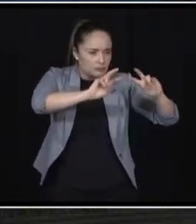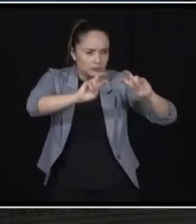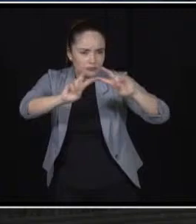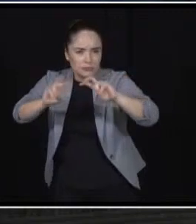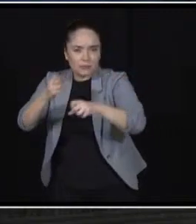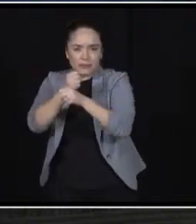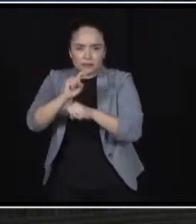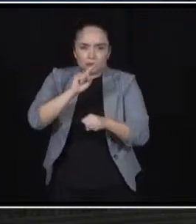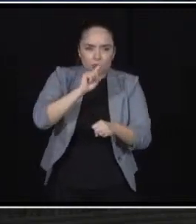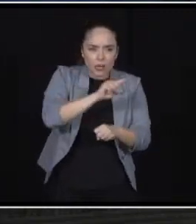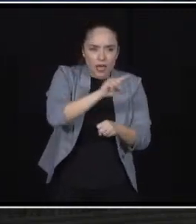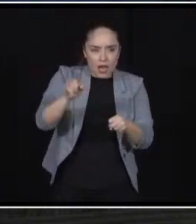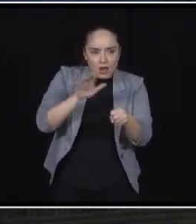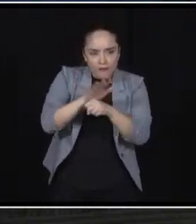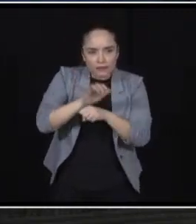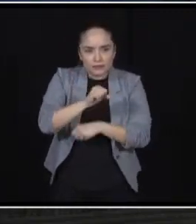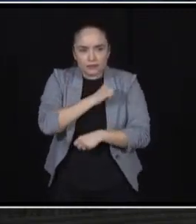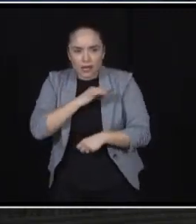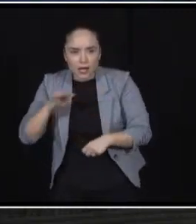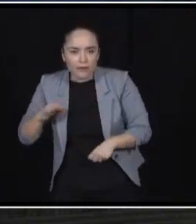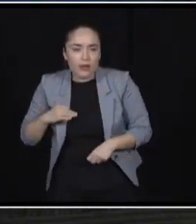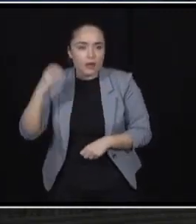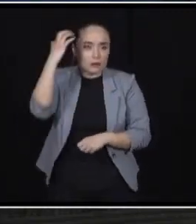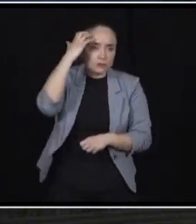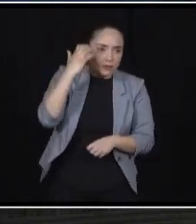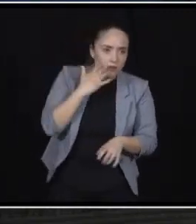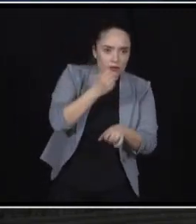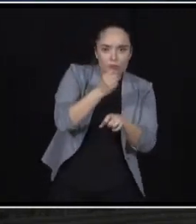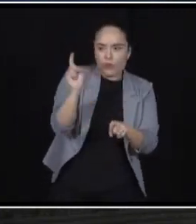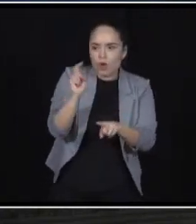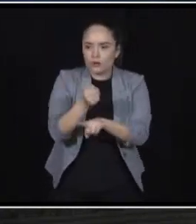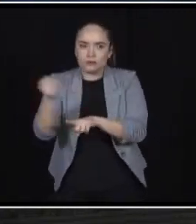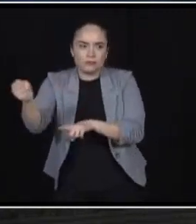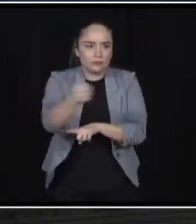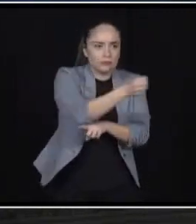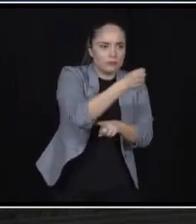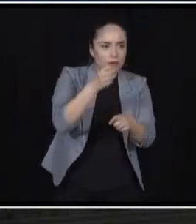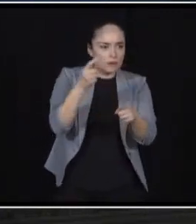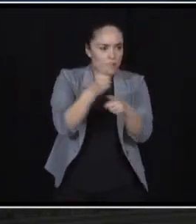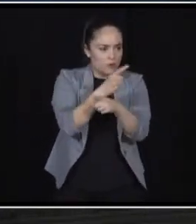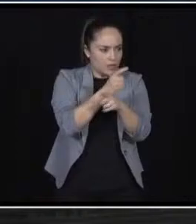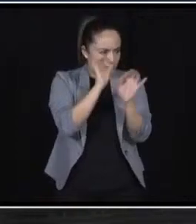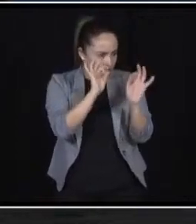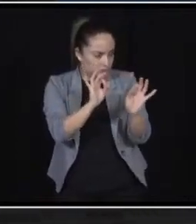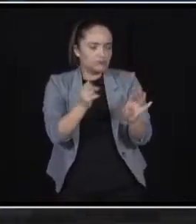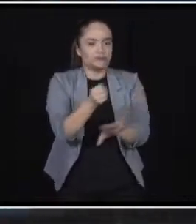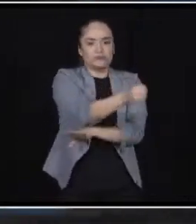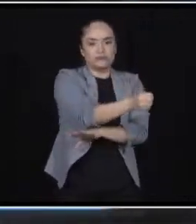hospitals and in the right places. Thanks, everyone. Thanks, everyone. Thank you.